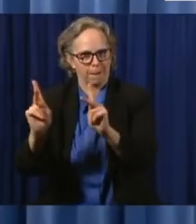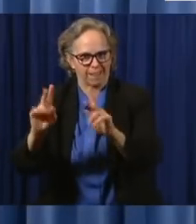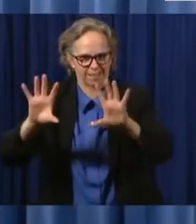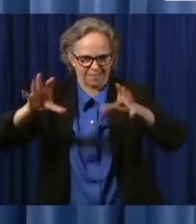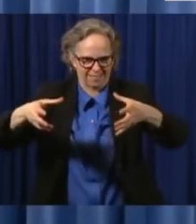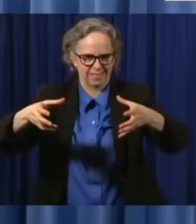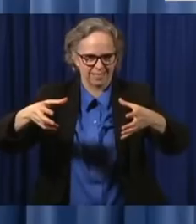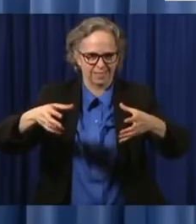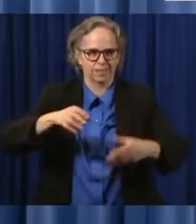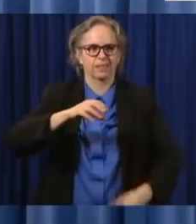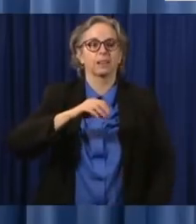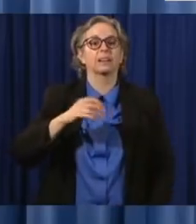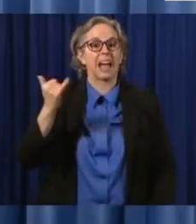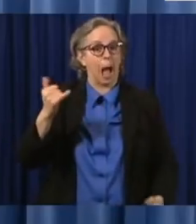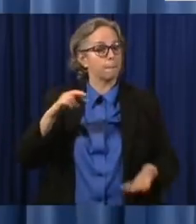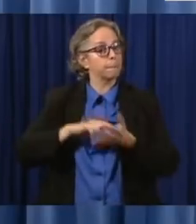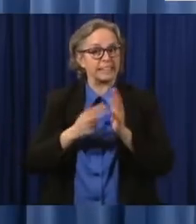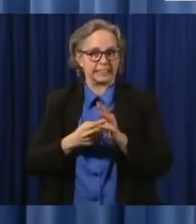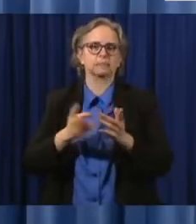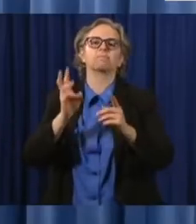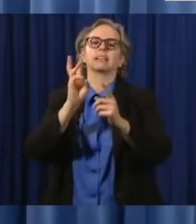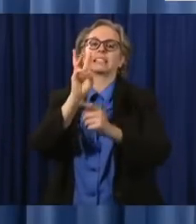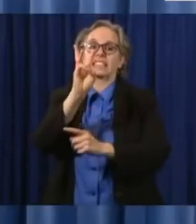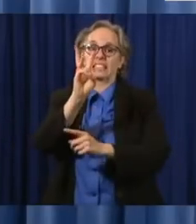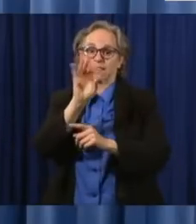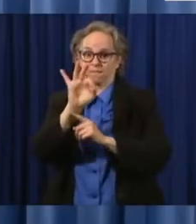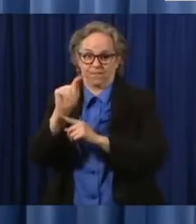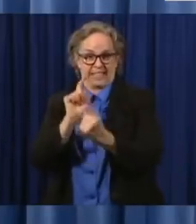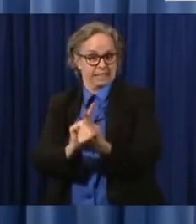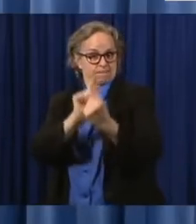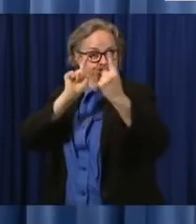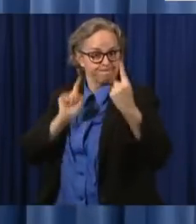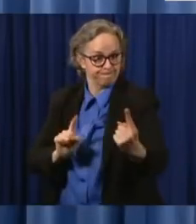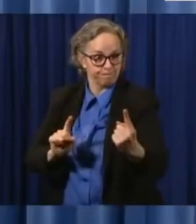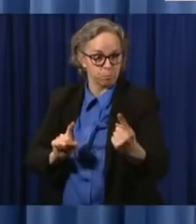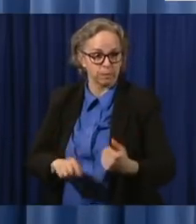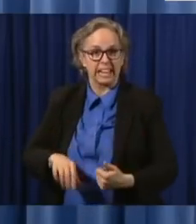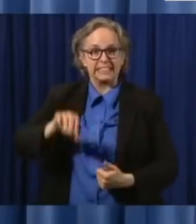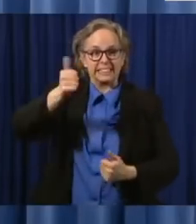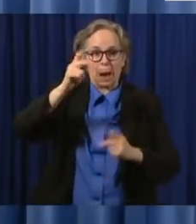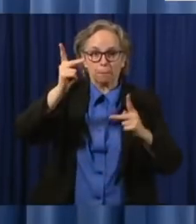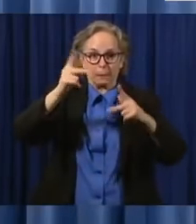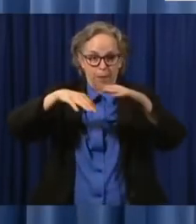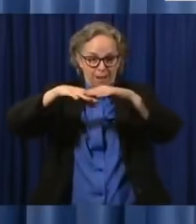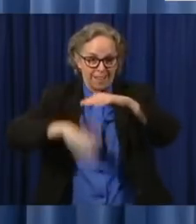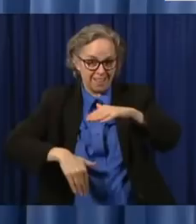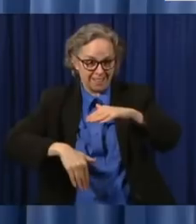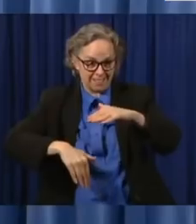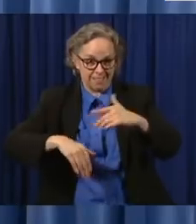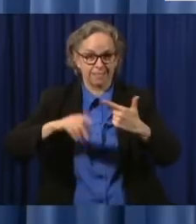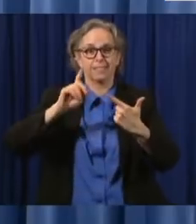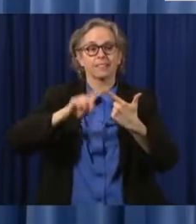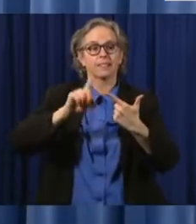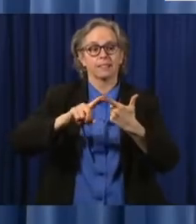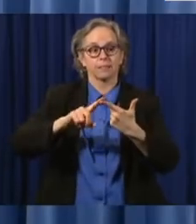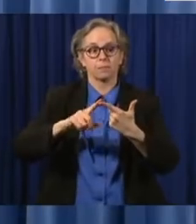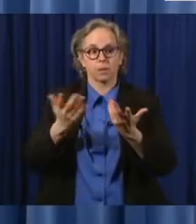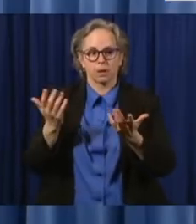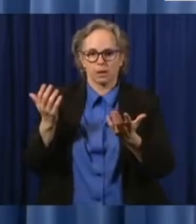a limit of 10 people for mass gatherings, frequent hand washing, other sanitation